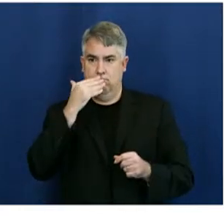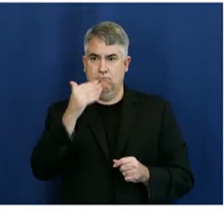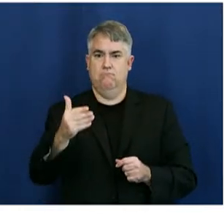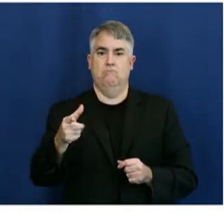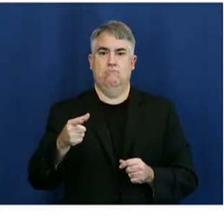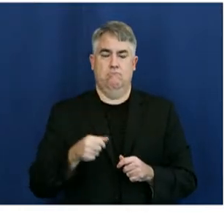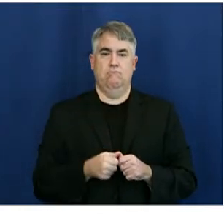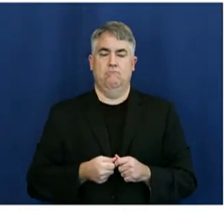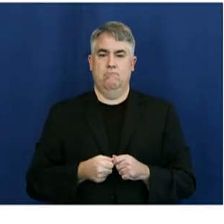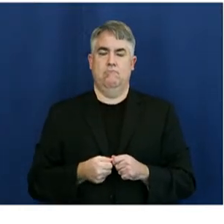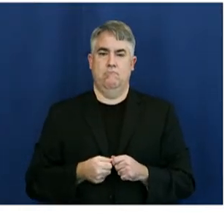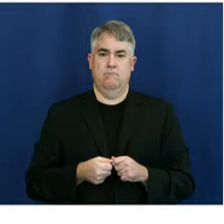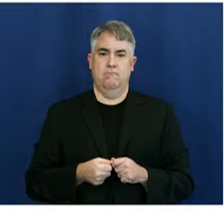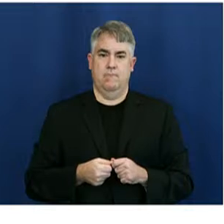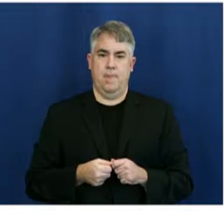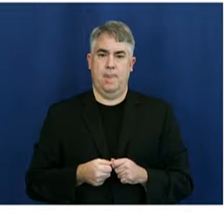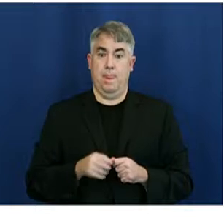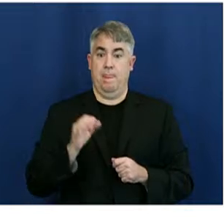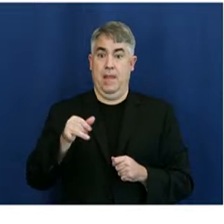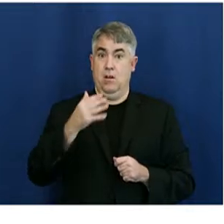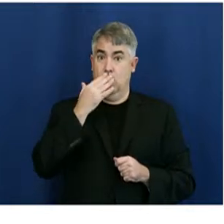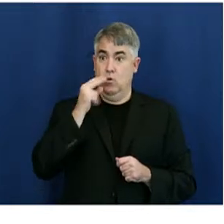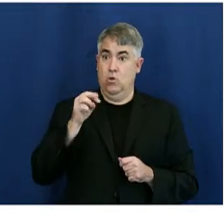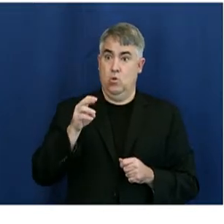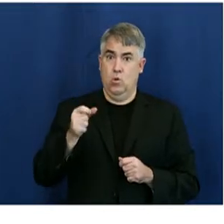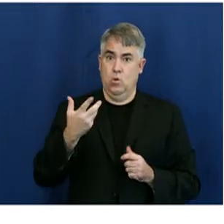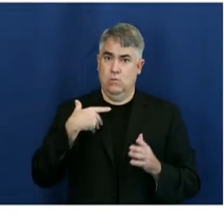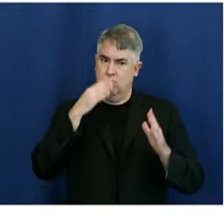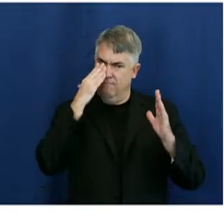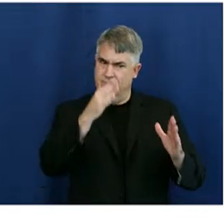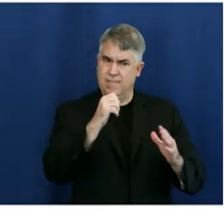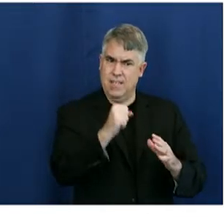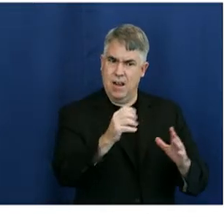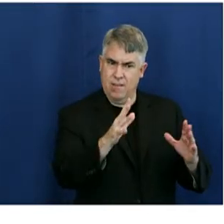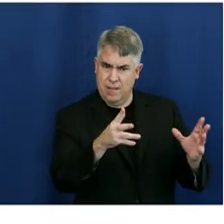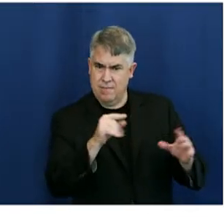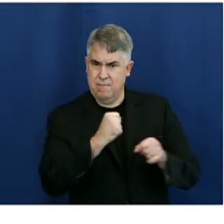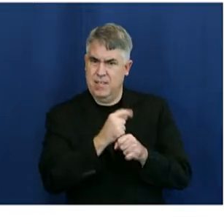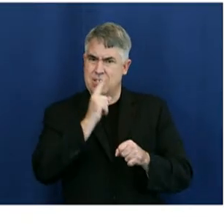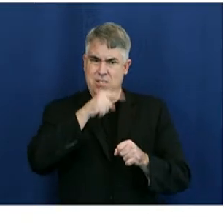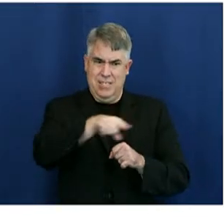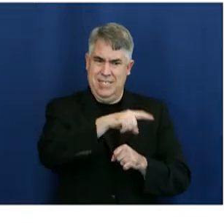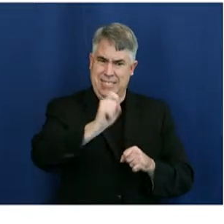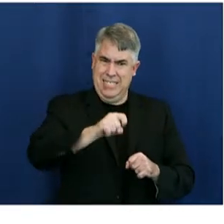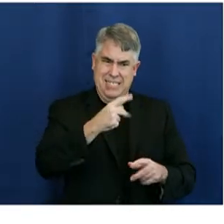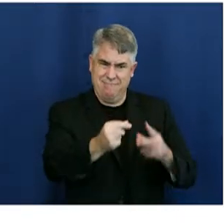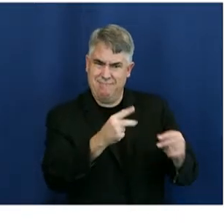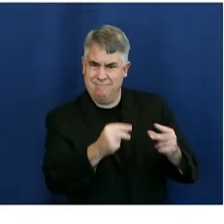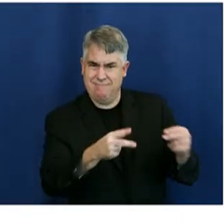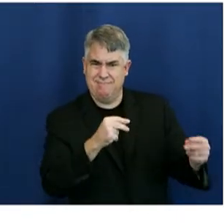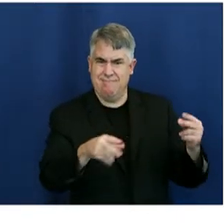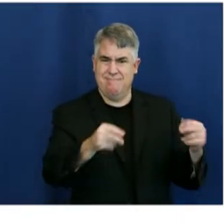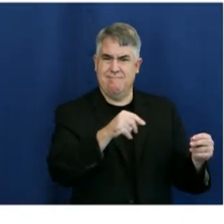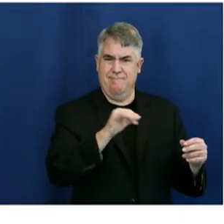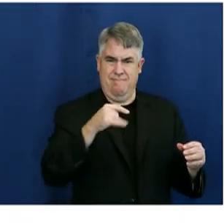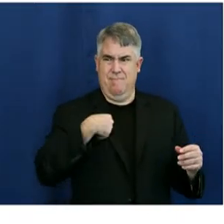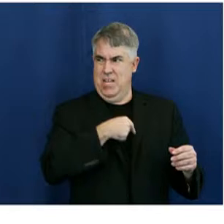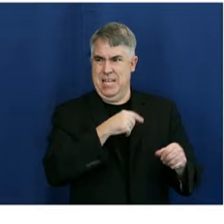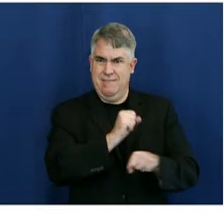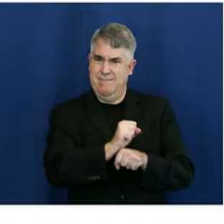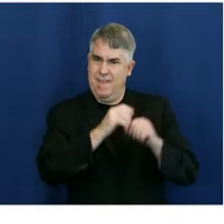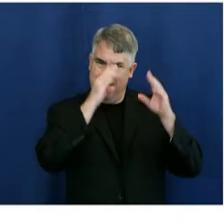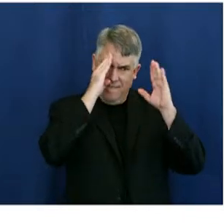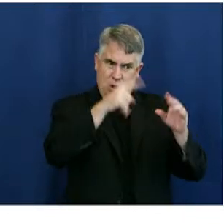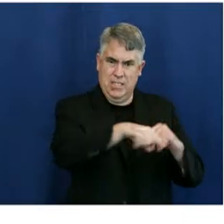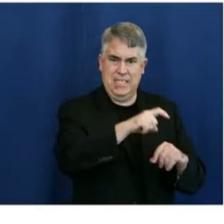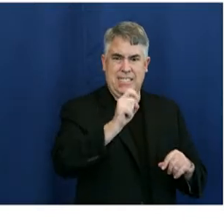it's important to note that because as you can see, we have now increased the number of people in South County